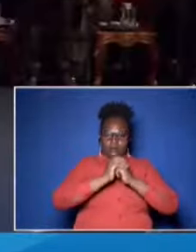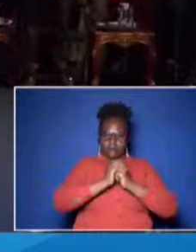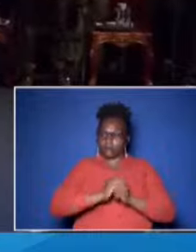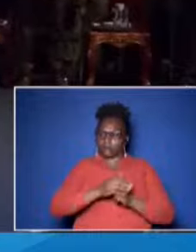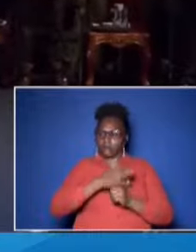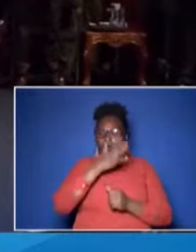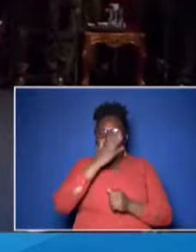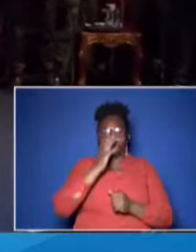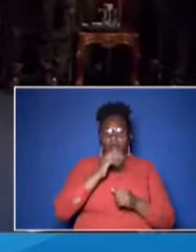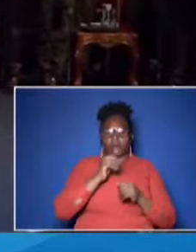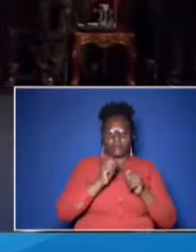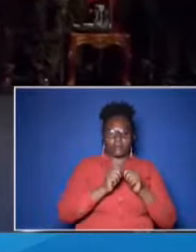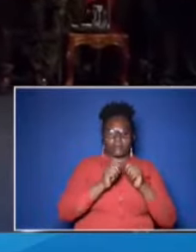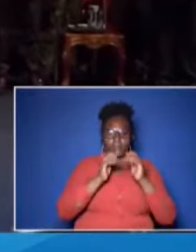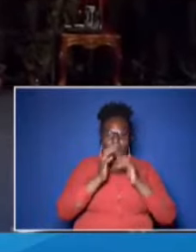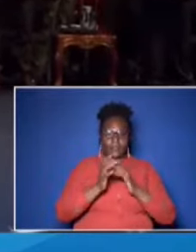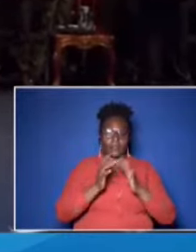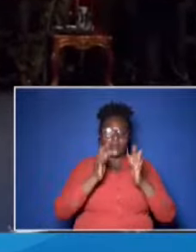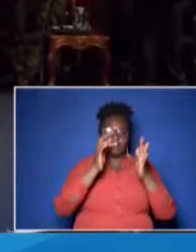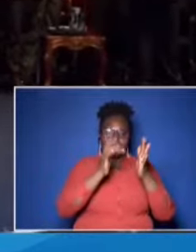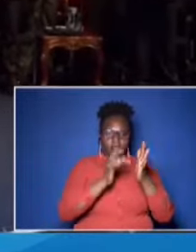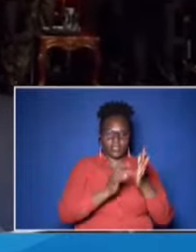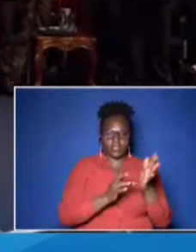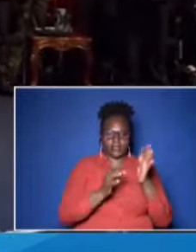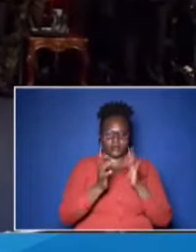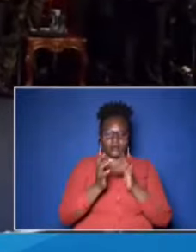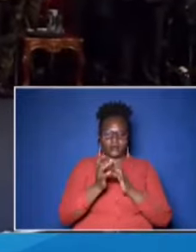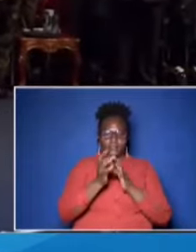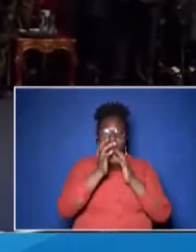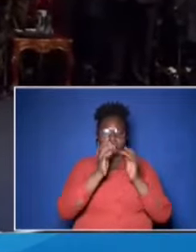iore oh Jesus